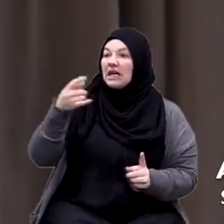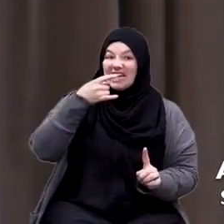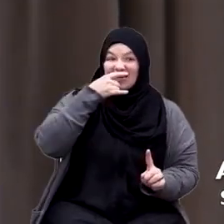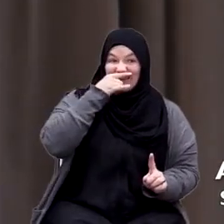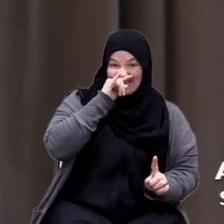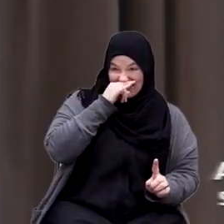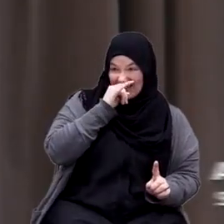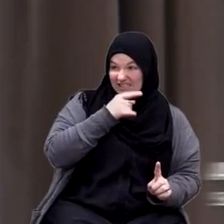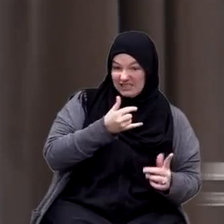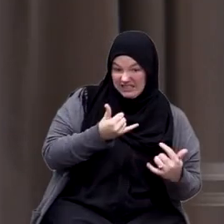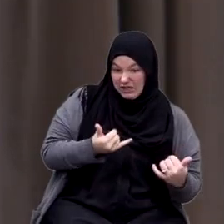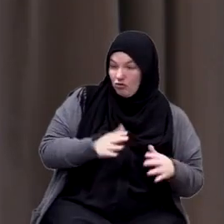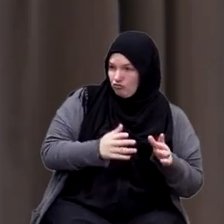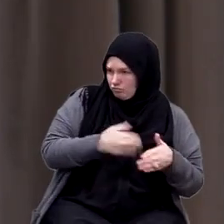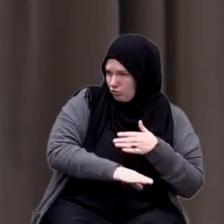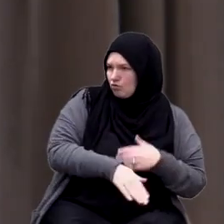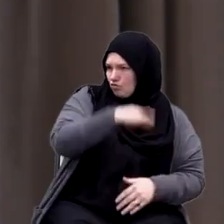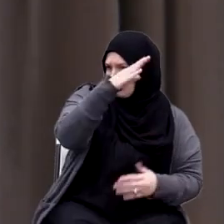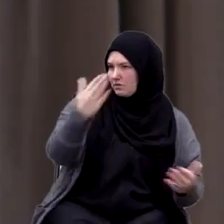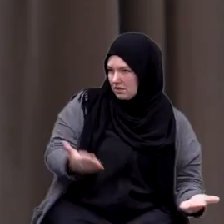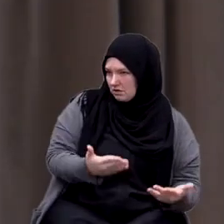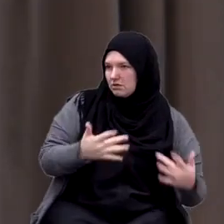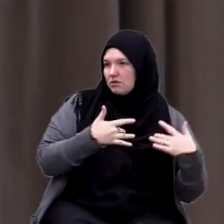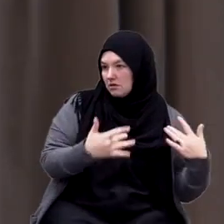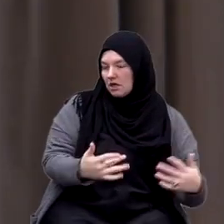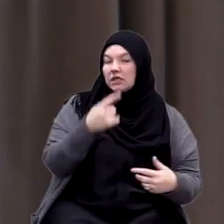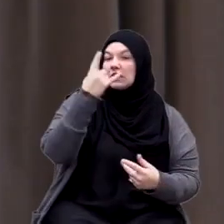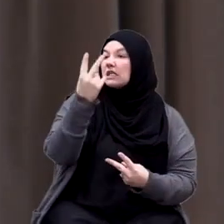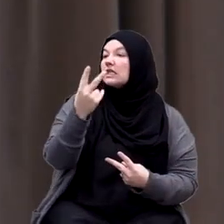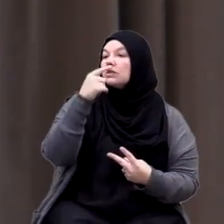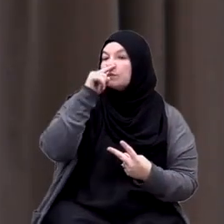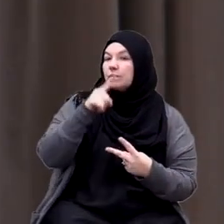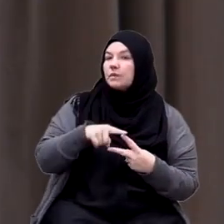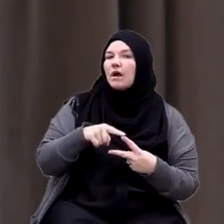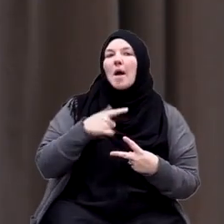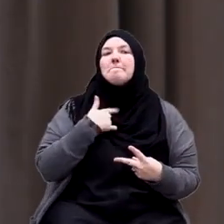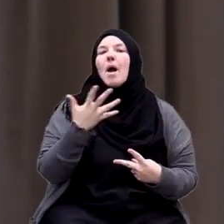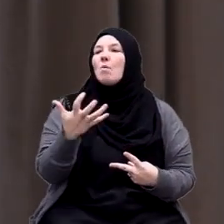their life around two things.